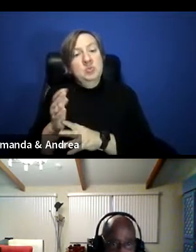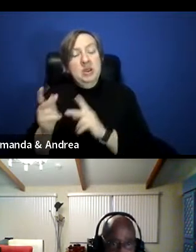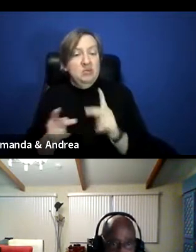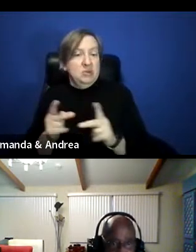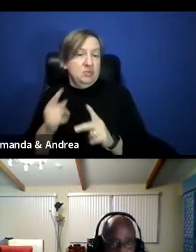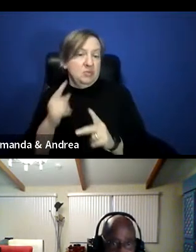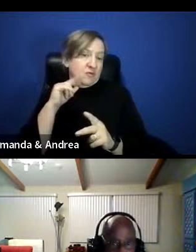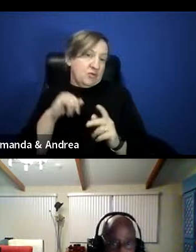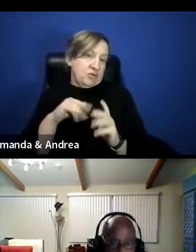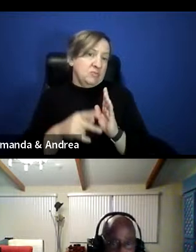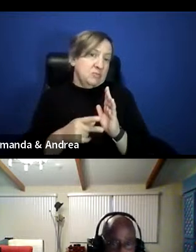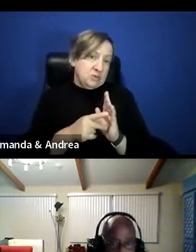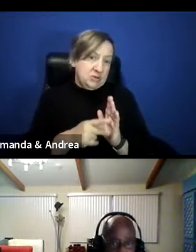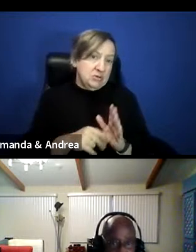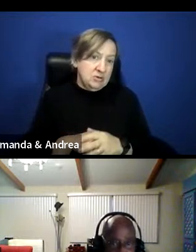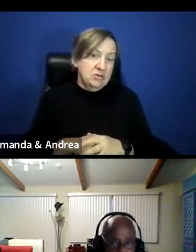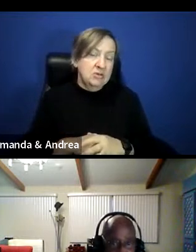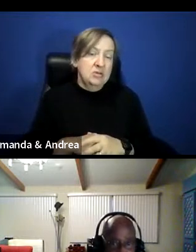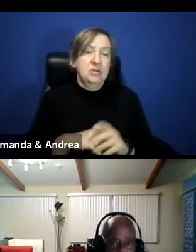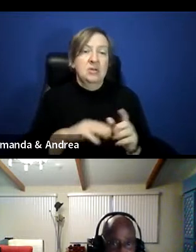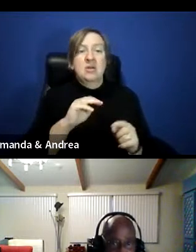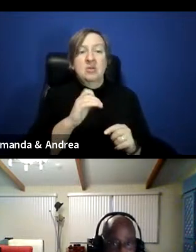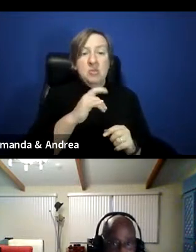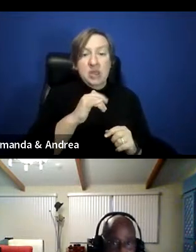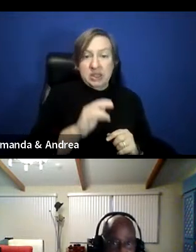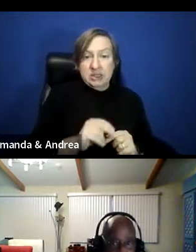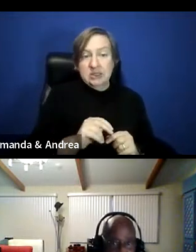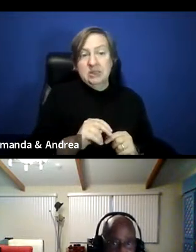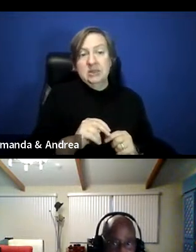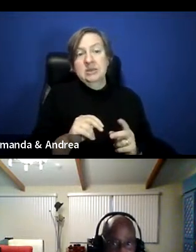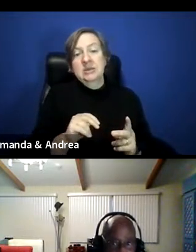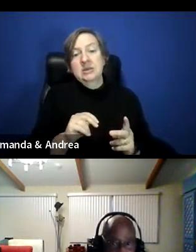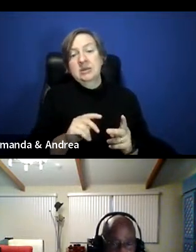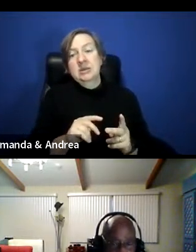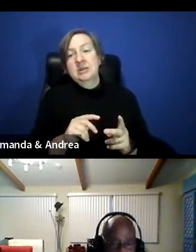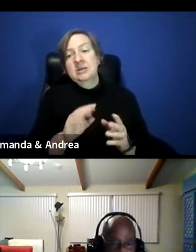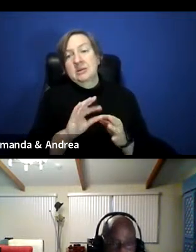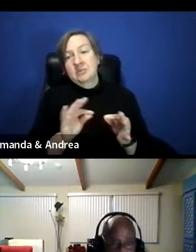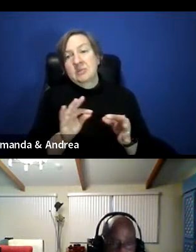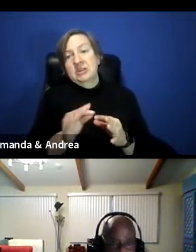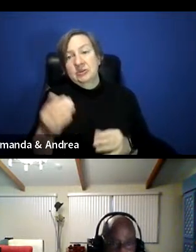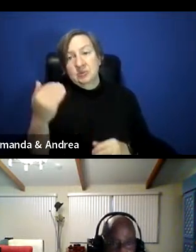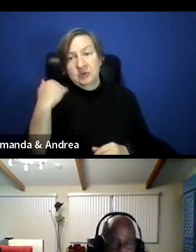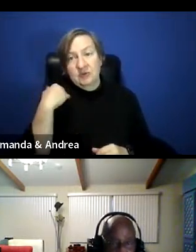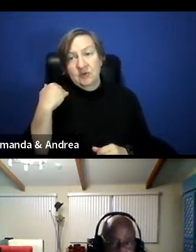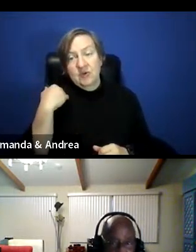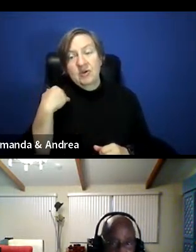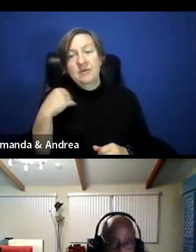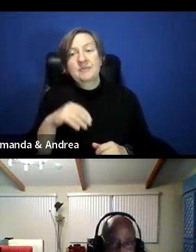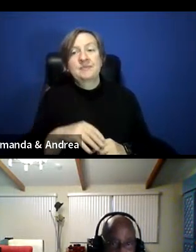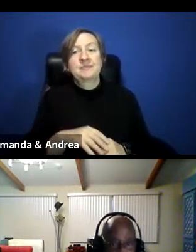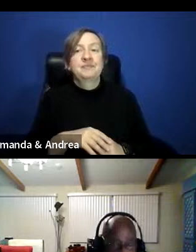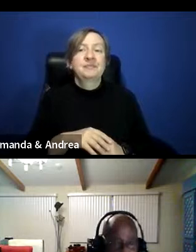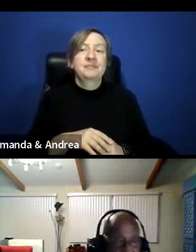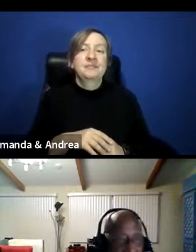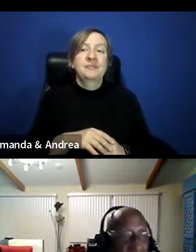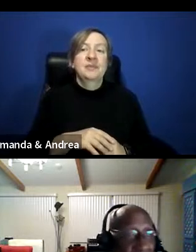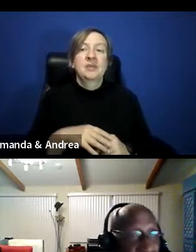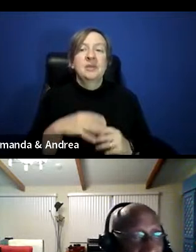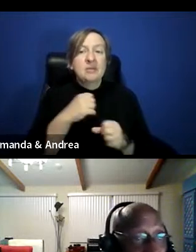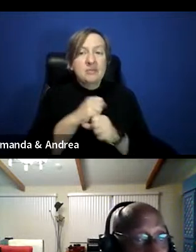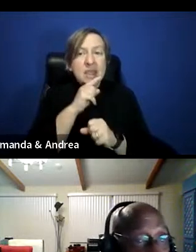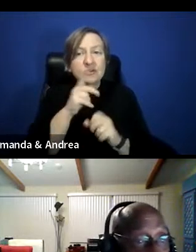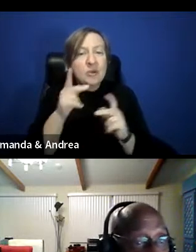it. As Megan and had mentioned before, making sure